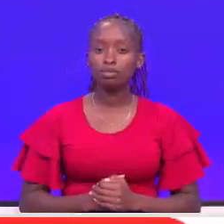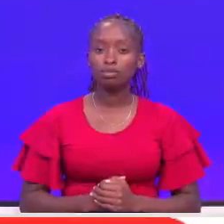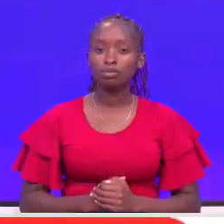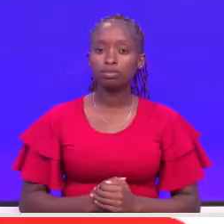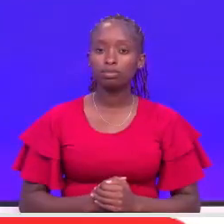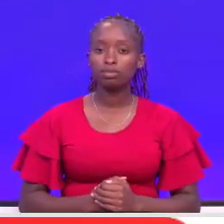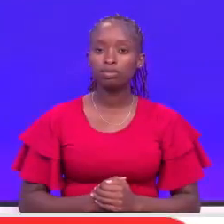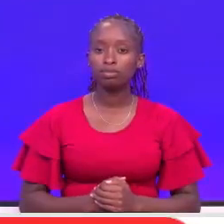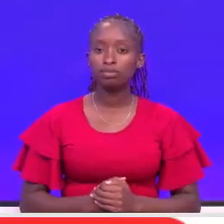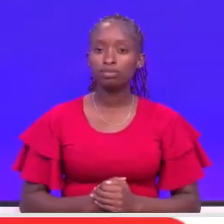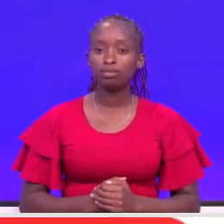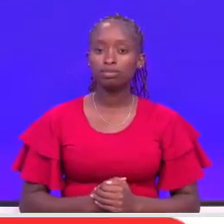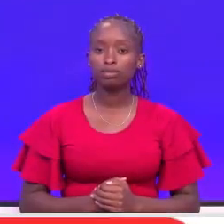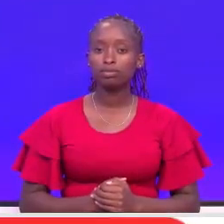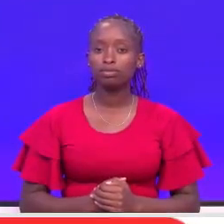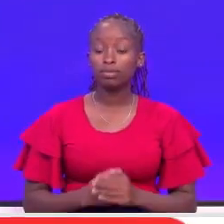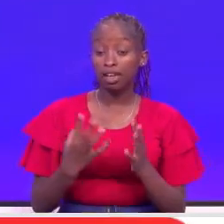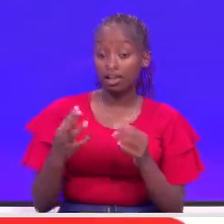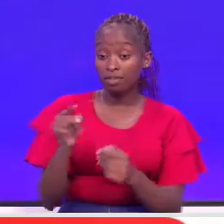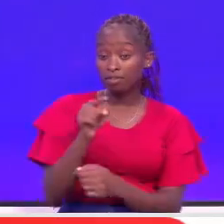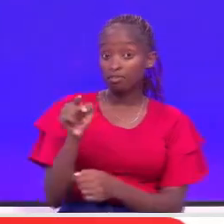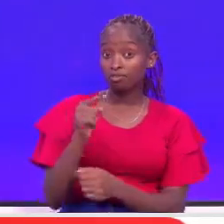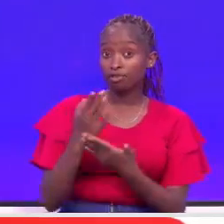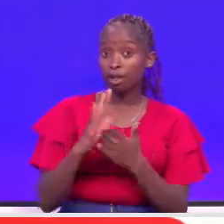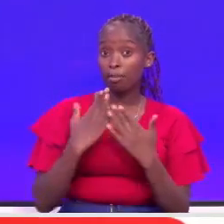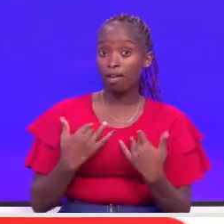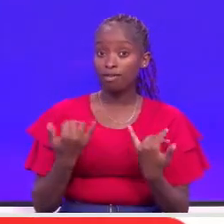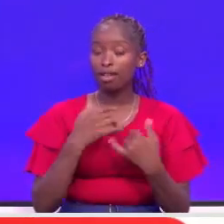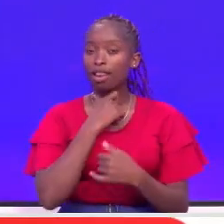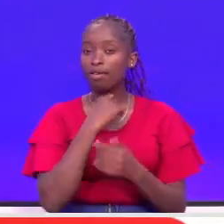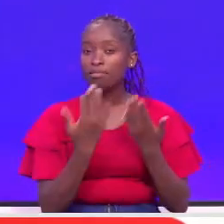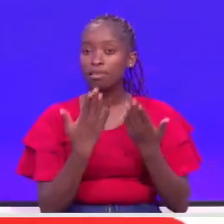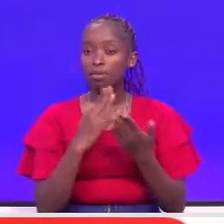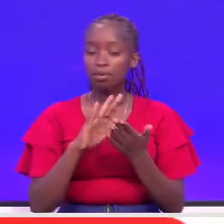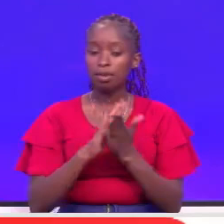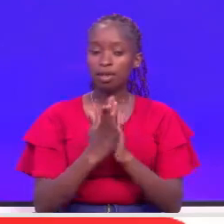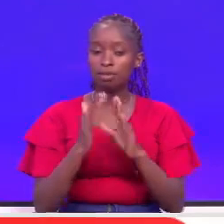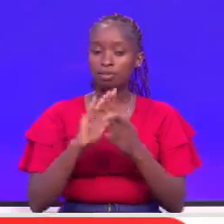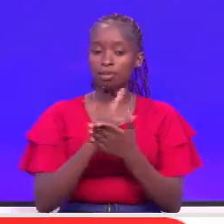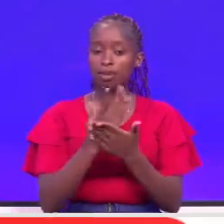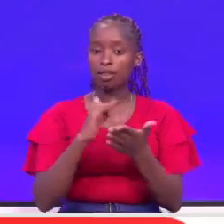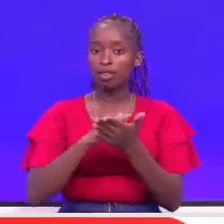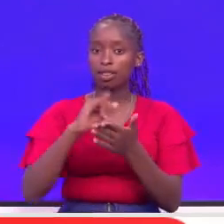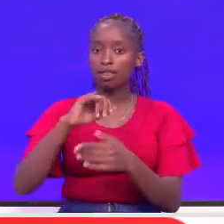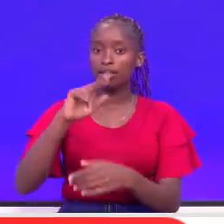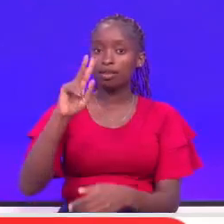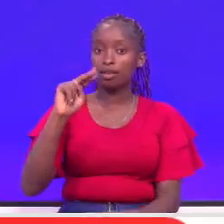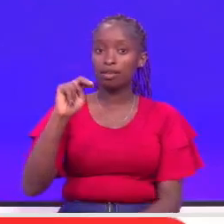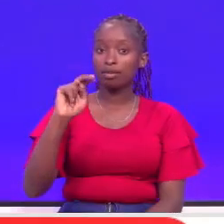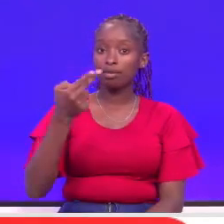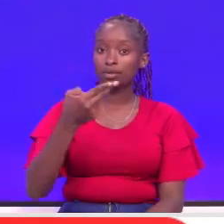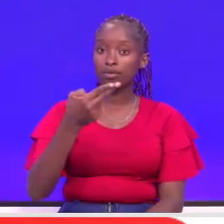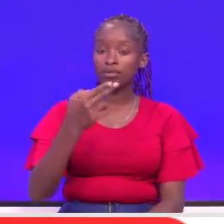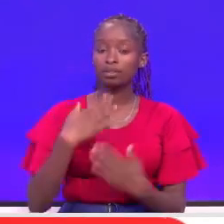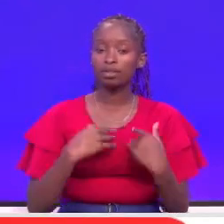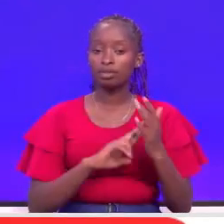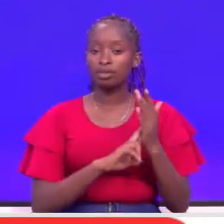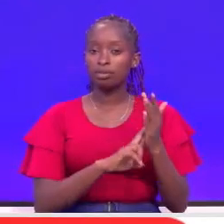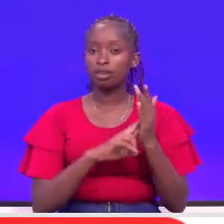Some of you would like to become eventually part of the Kenya national team to represent Kenya in